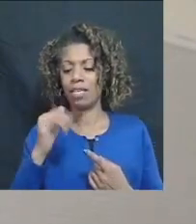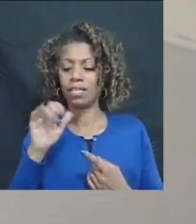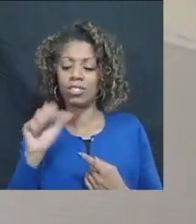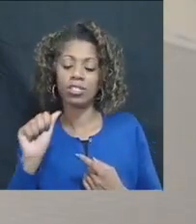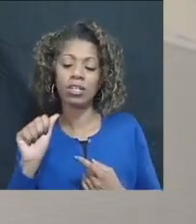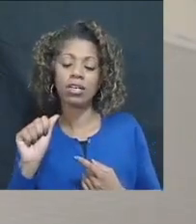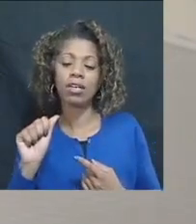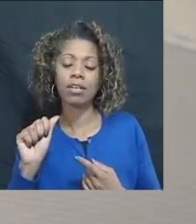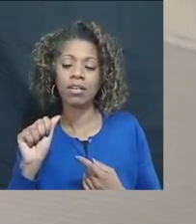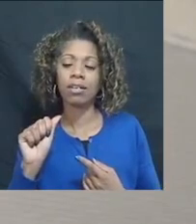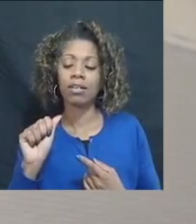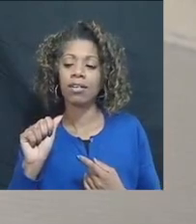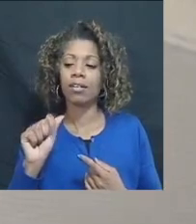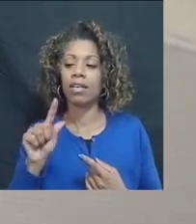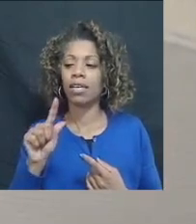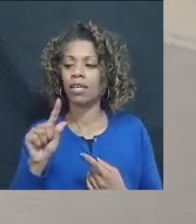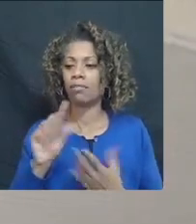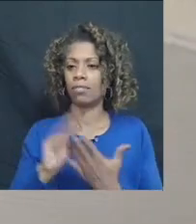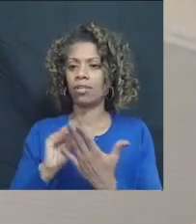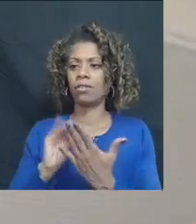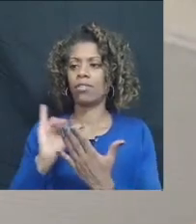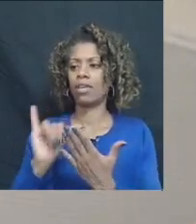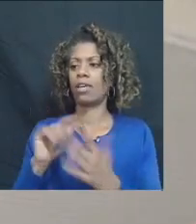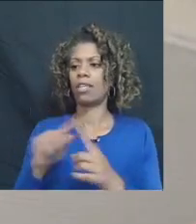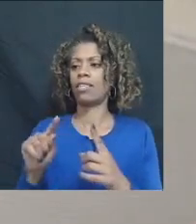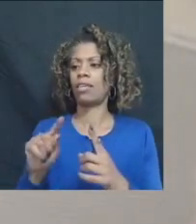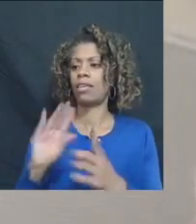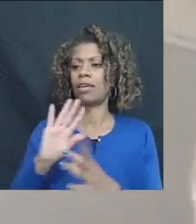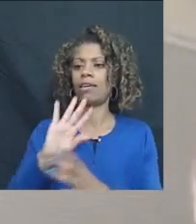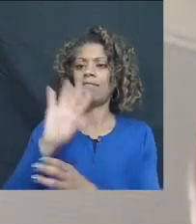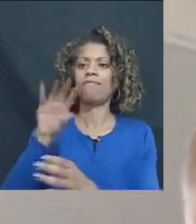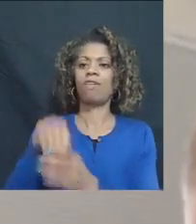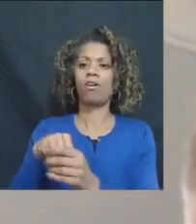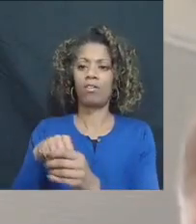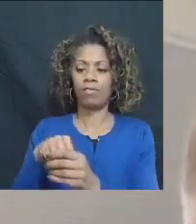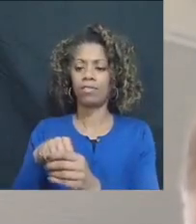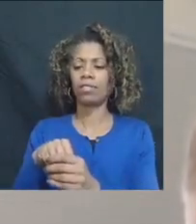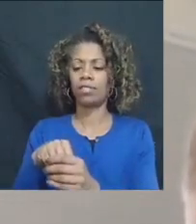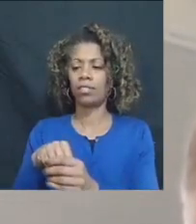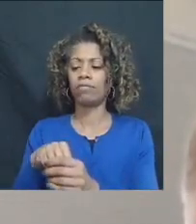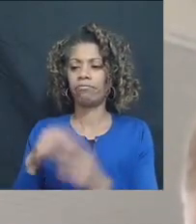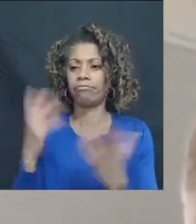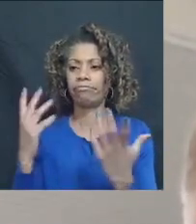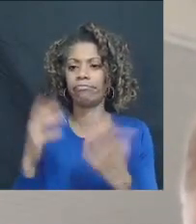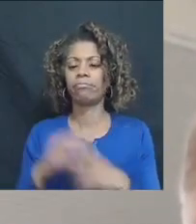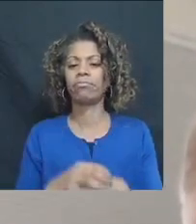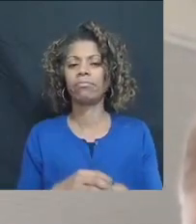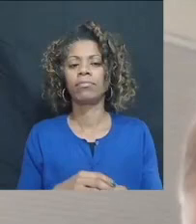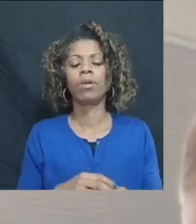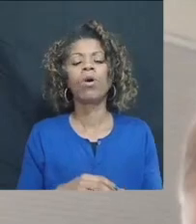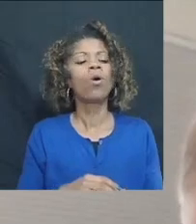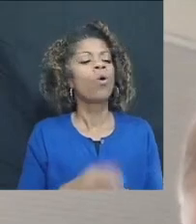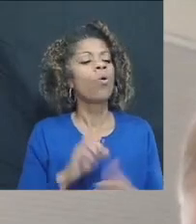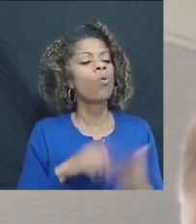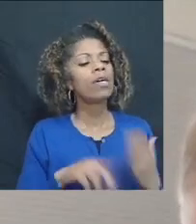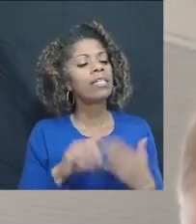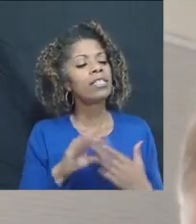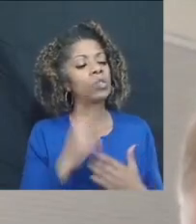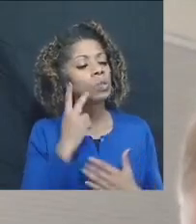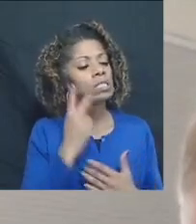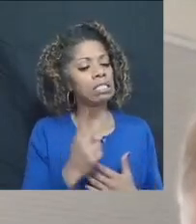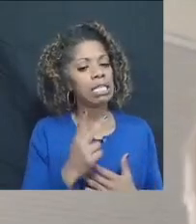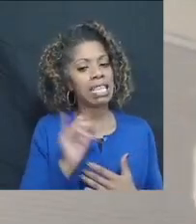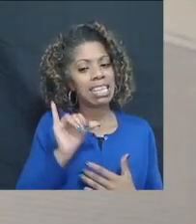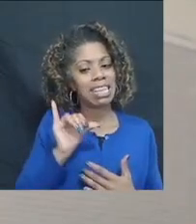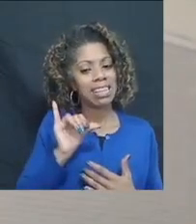center for 4 years. What did you see at Appalachia that helped shape the rest of your career? So I have to tell you, it was